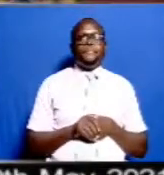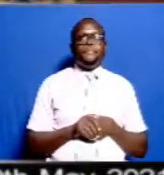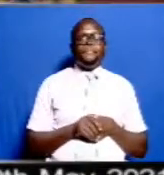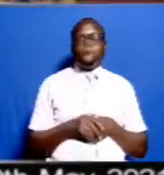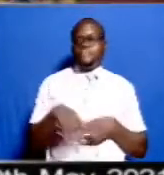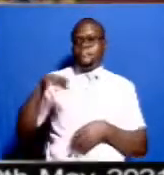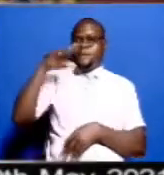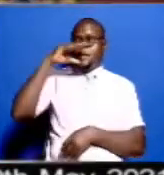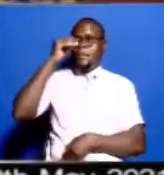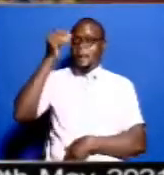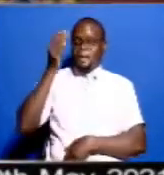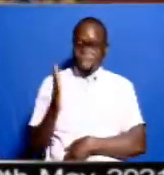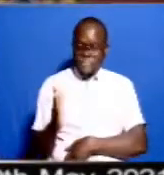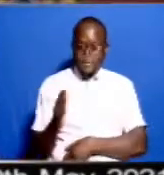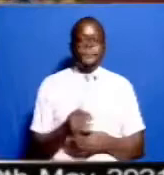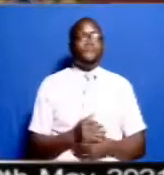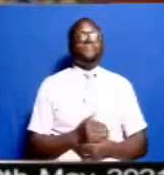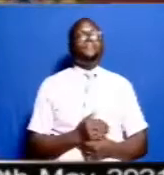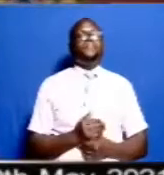Madam Speaker,